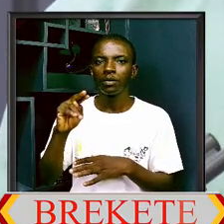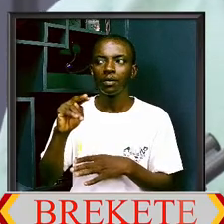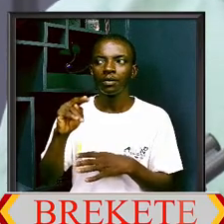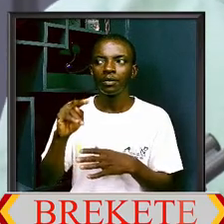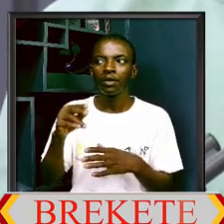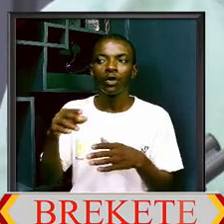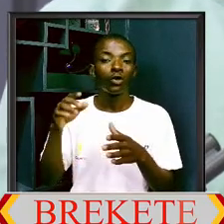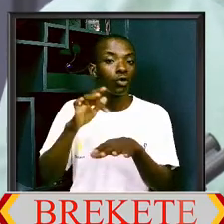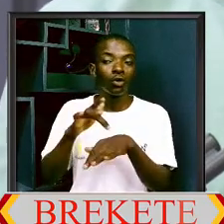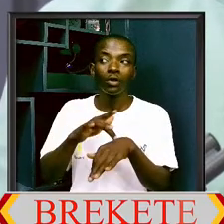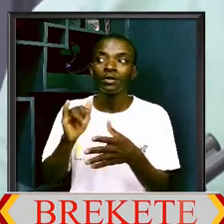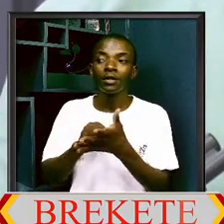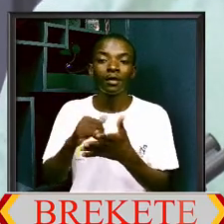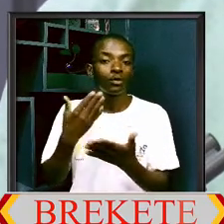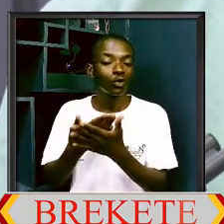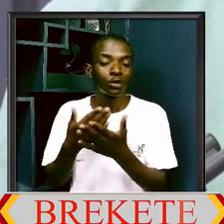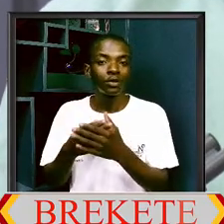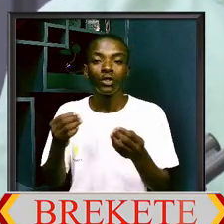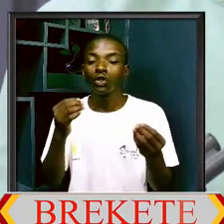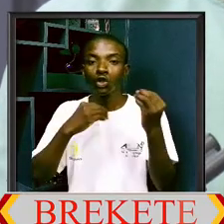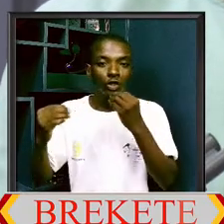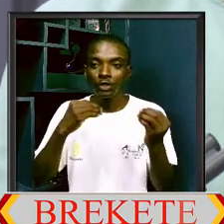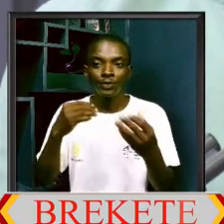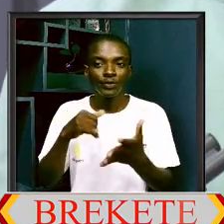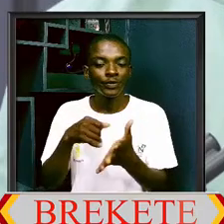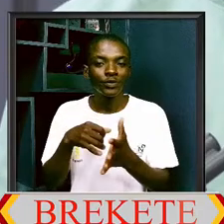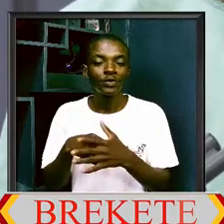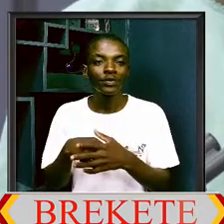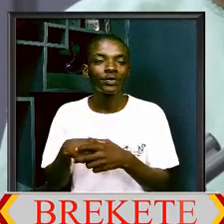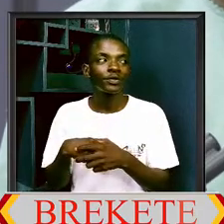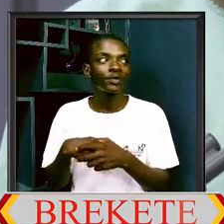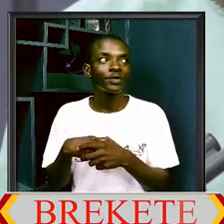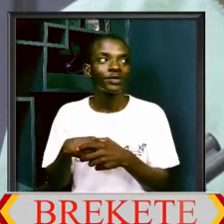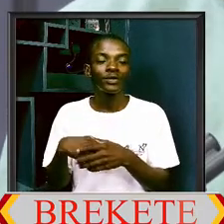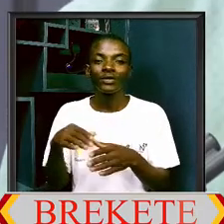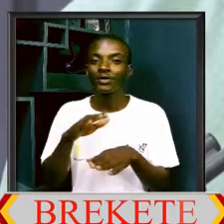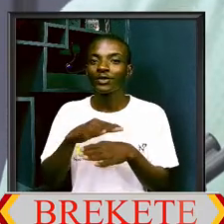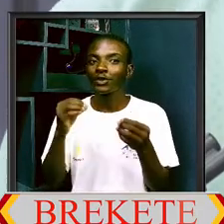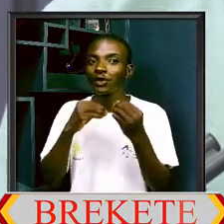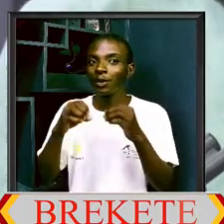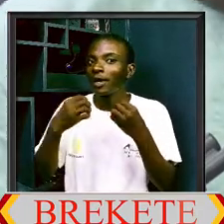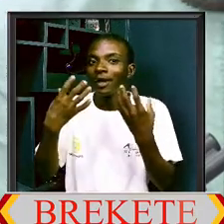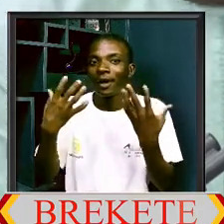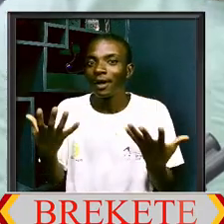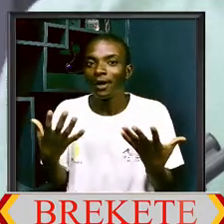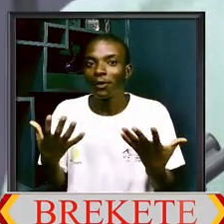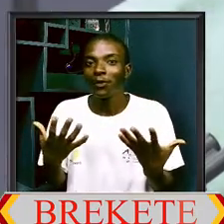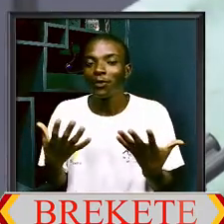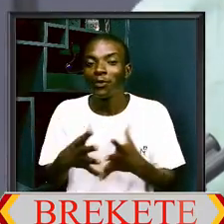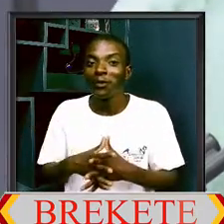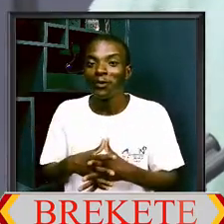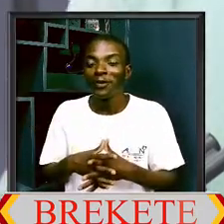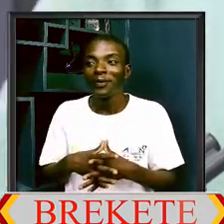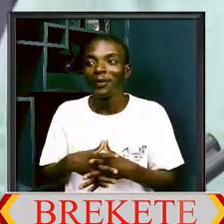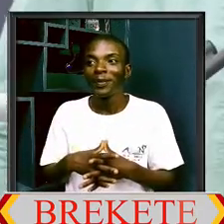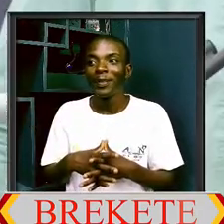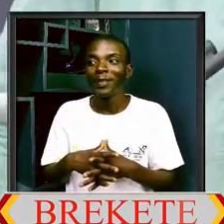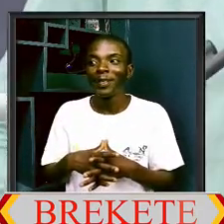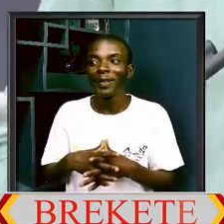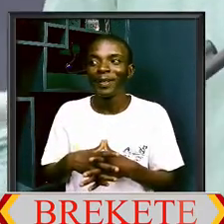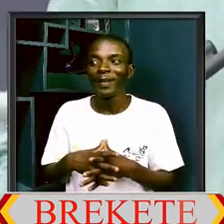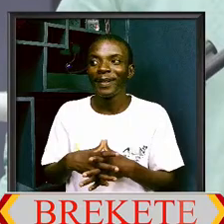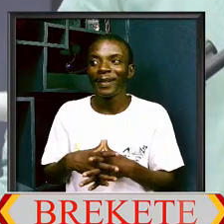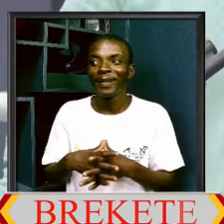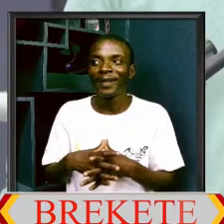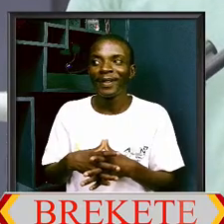TCH sir thank you sir touch them chop thank you sir chop anyhow yes sir the